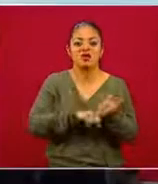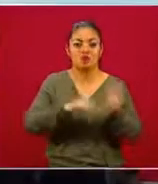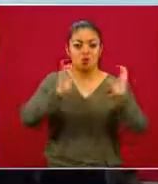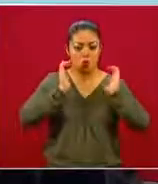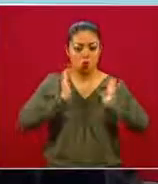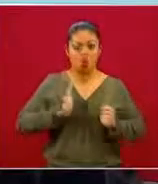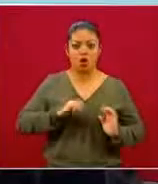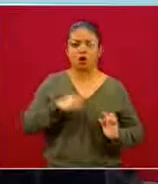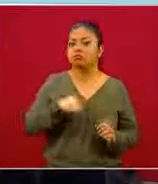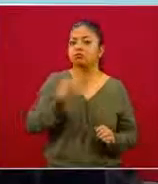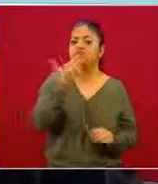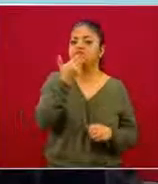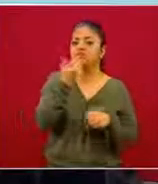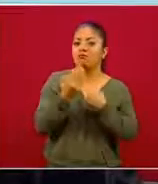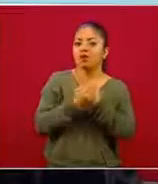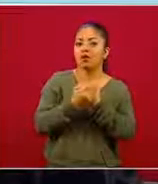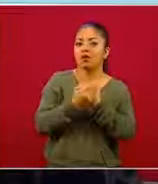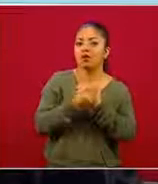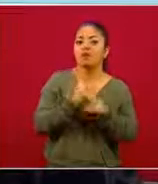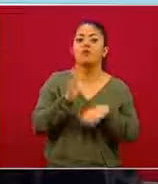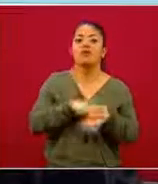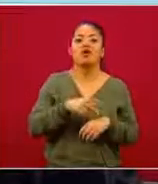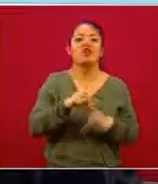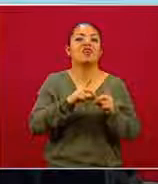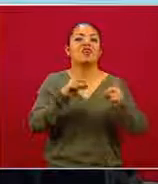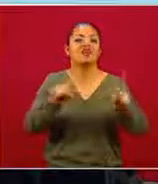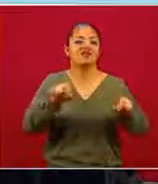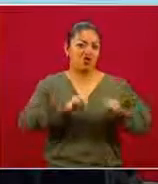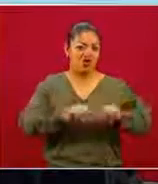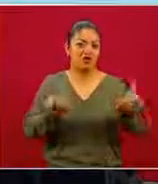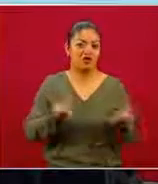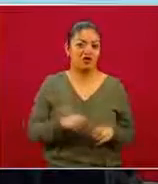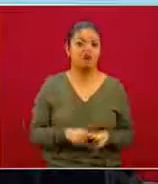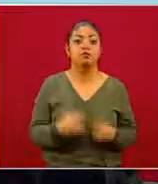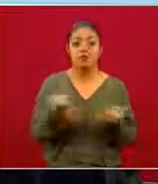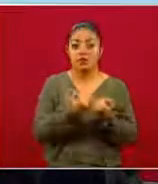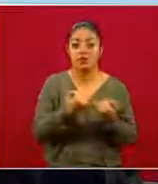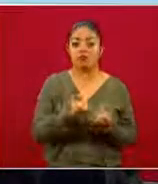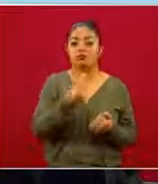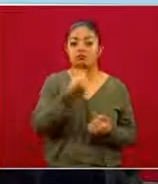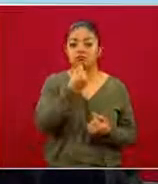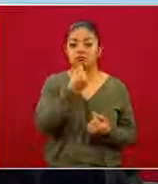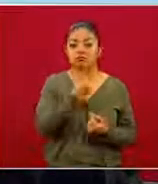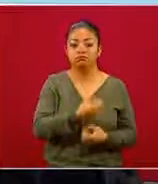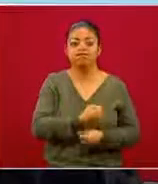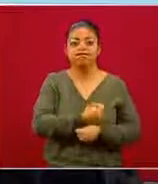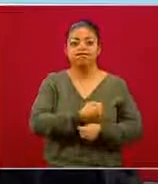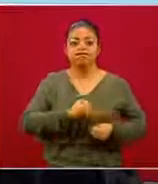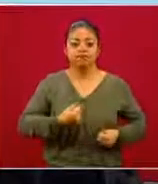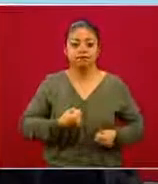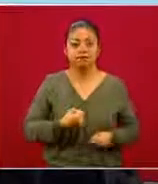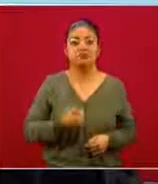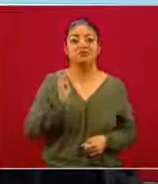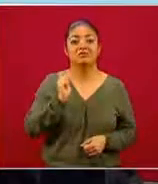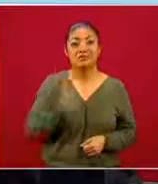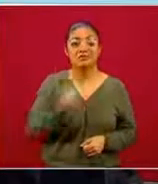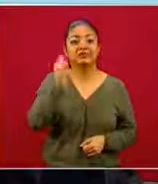and other factors that affect whether they would get COVID or not, for example, in their